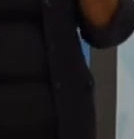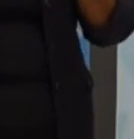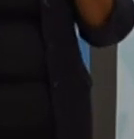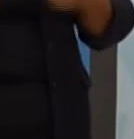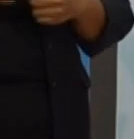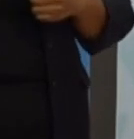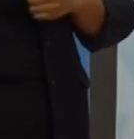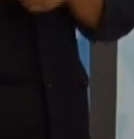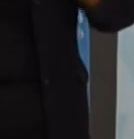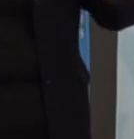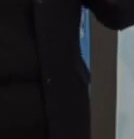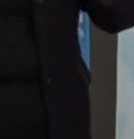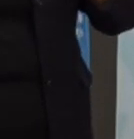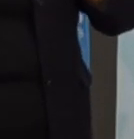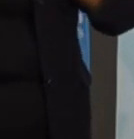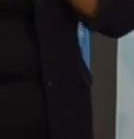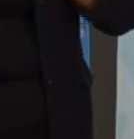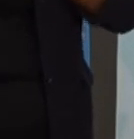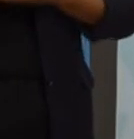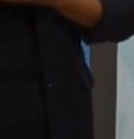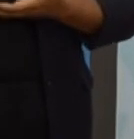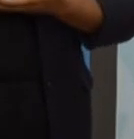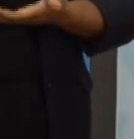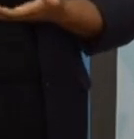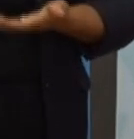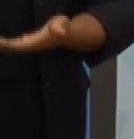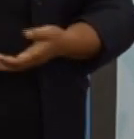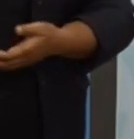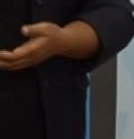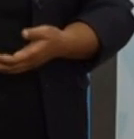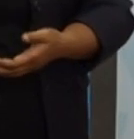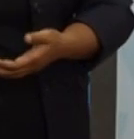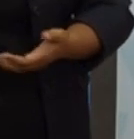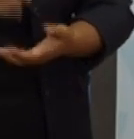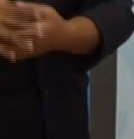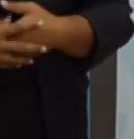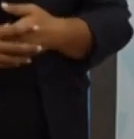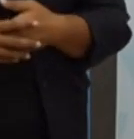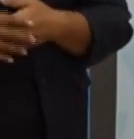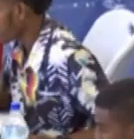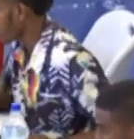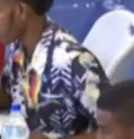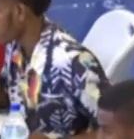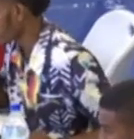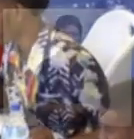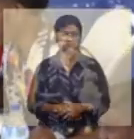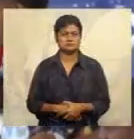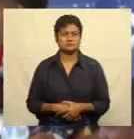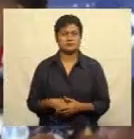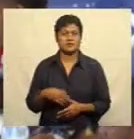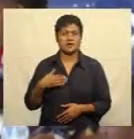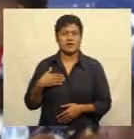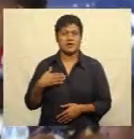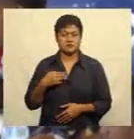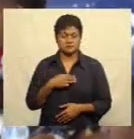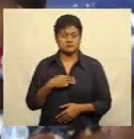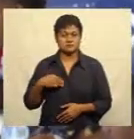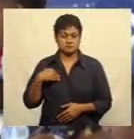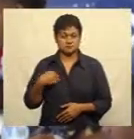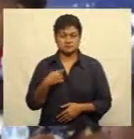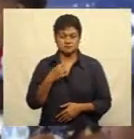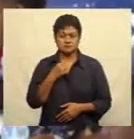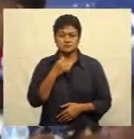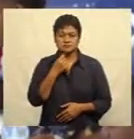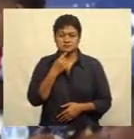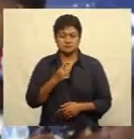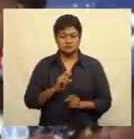increase as we increase our capacity with the arrival, hopefully soon, of new gene expert machines. The Health Ministry has to date conducted a